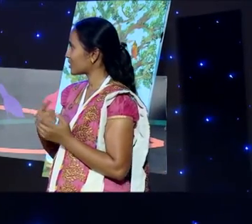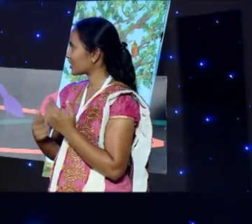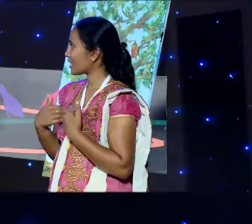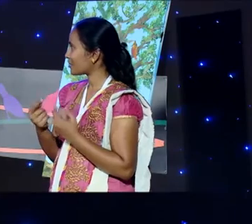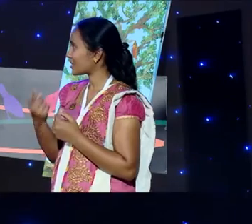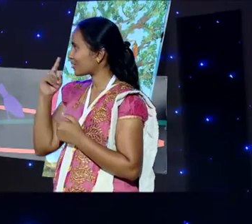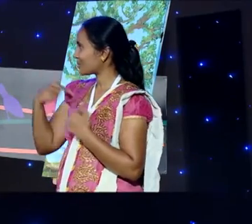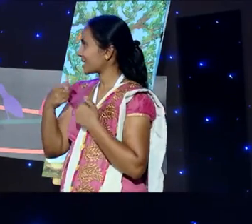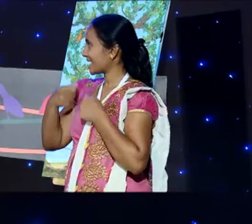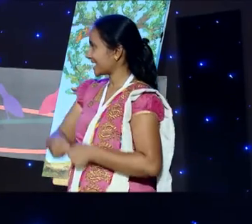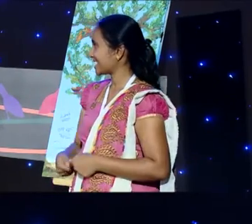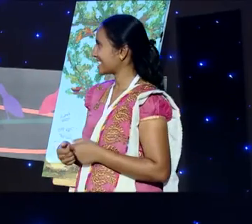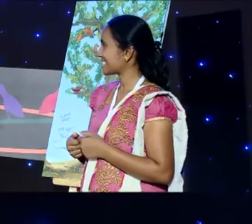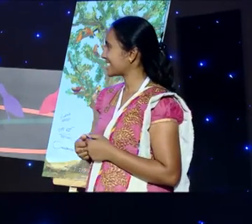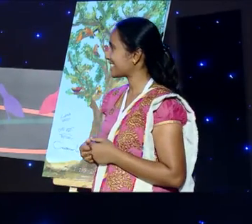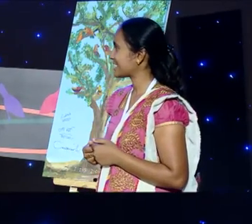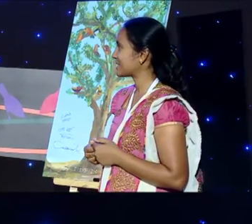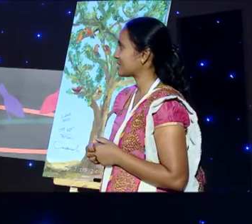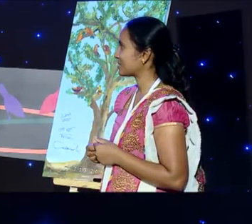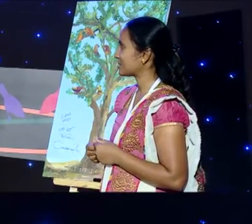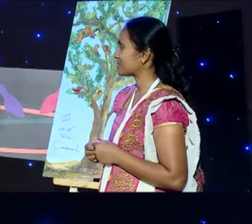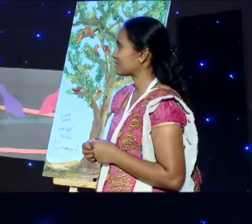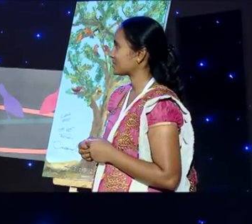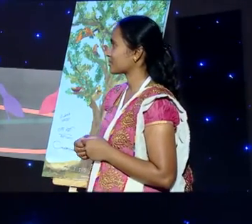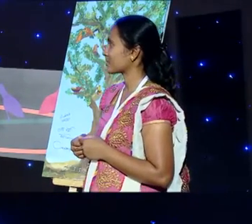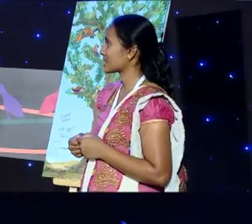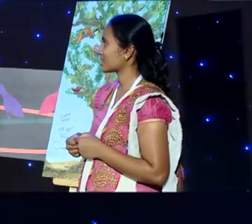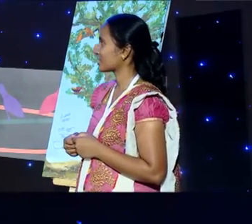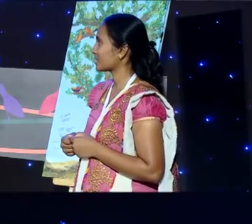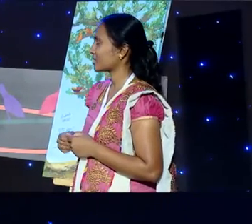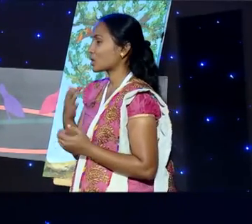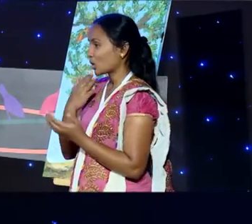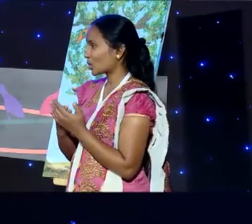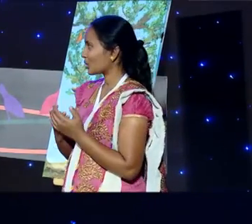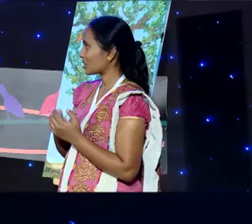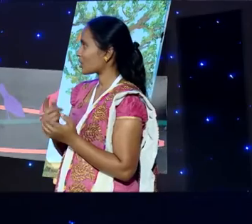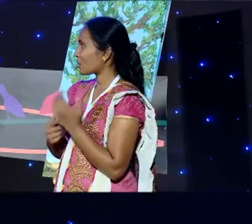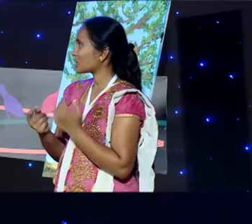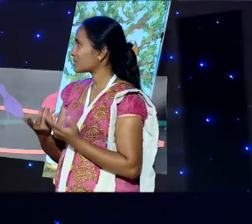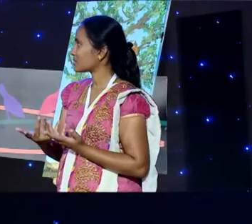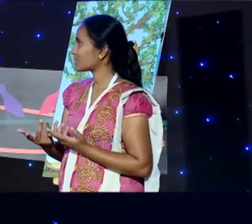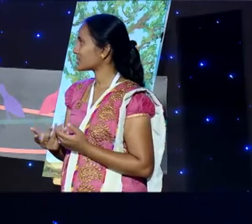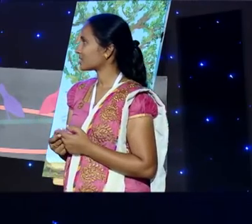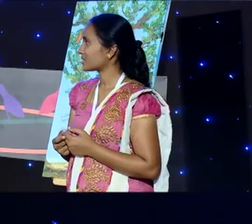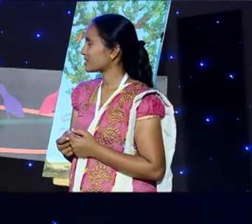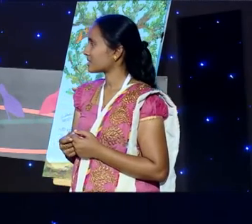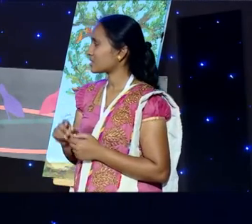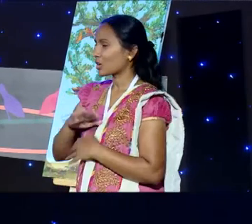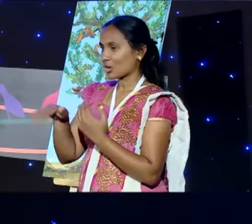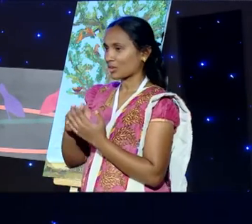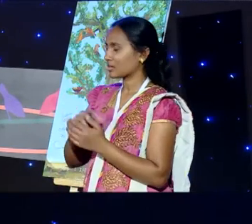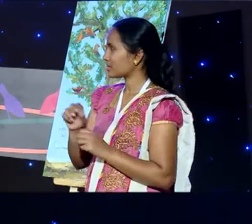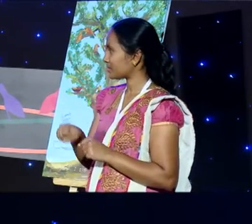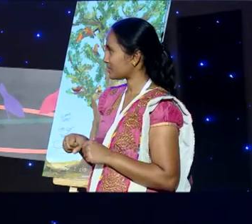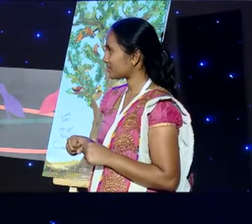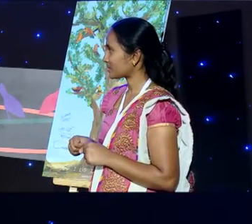for a t-shirt, right? So he says, this is for Karma Kitchen. So I said, well, who is Karma Kitchen? It's all of us. He says,